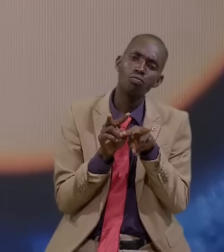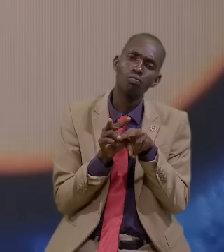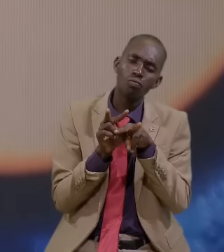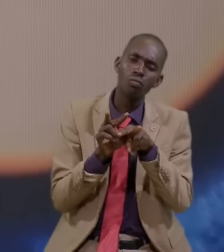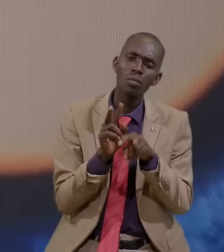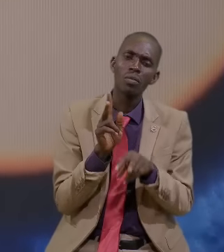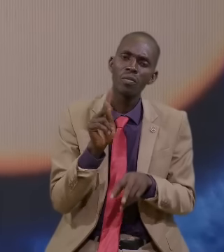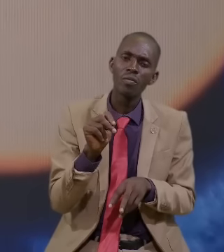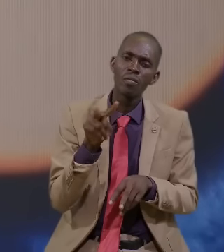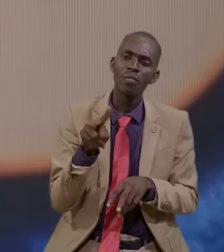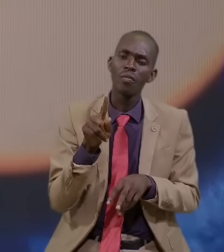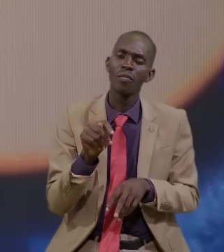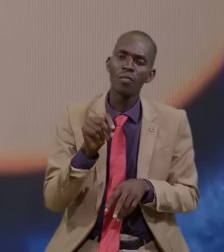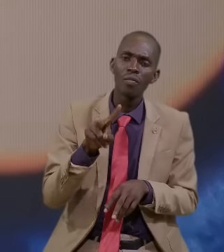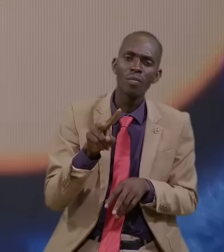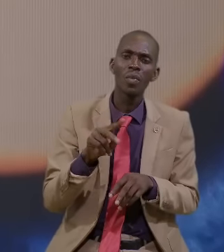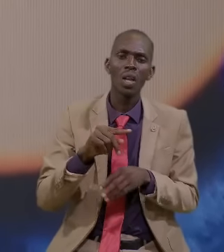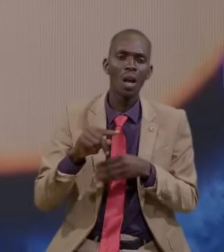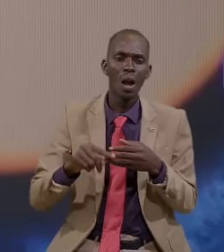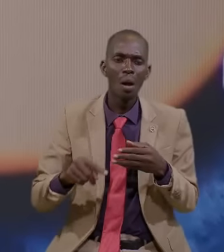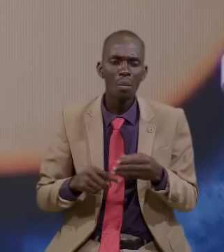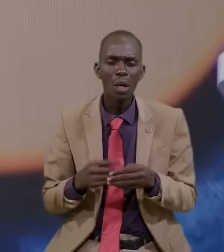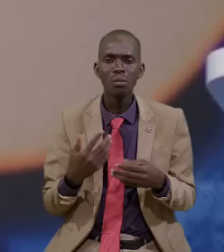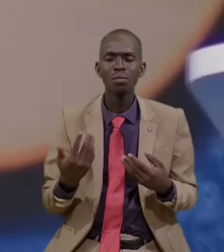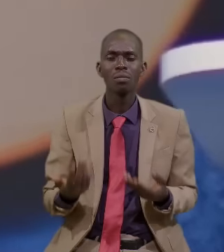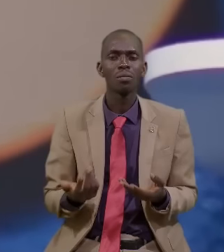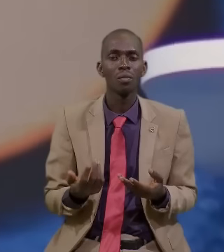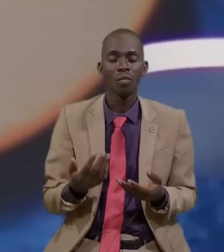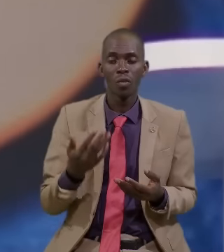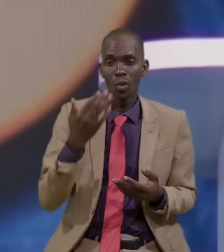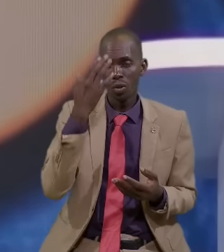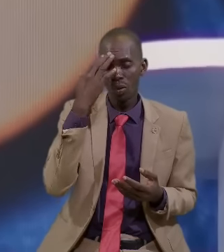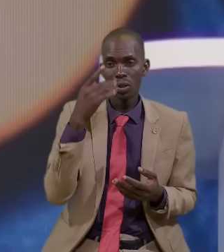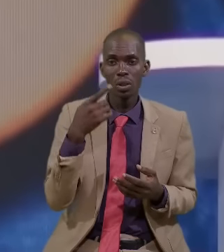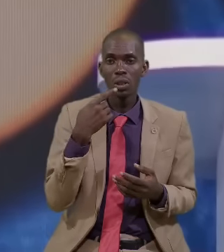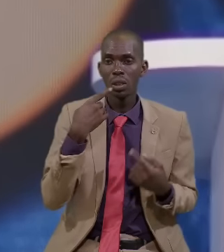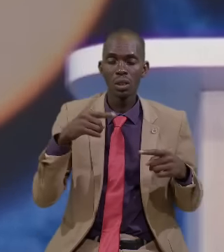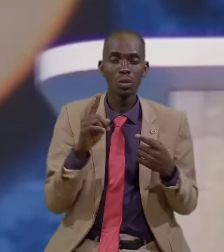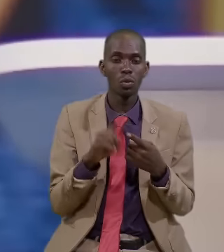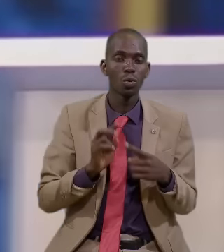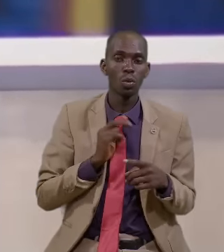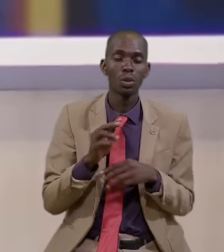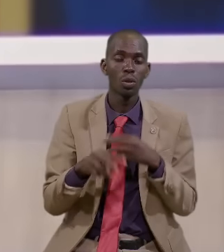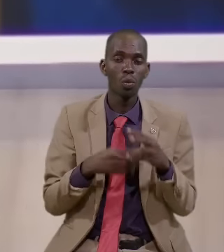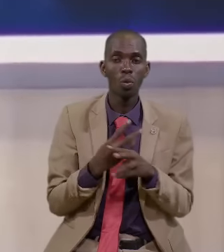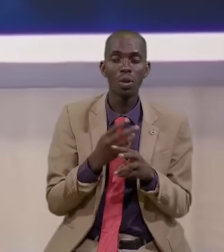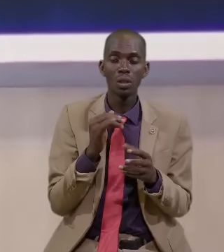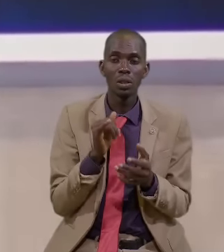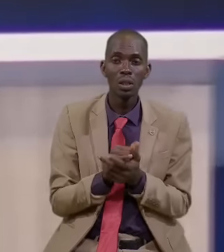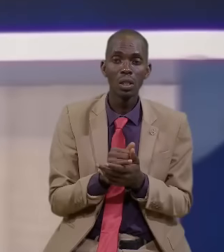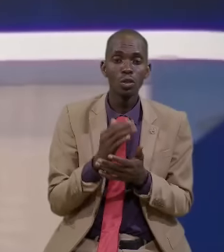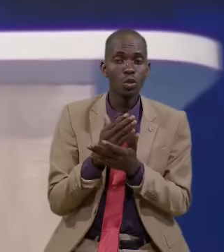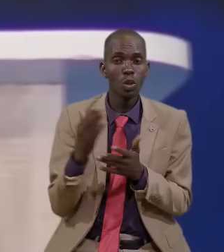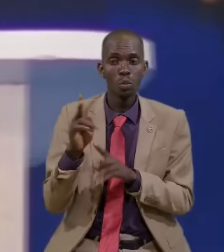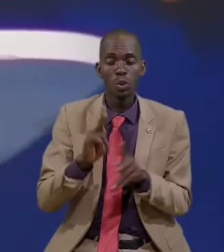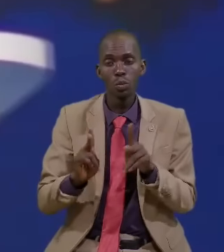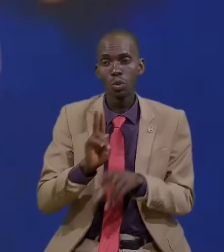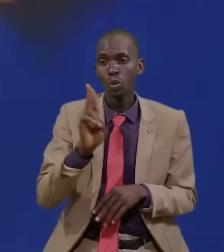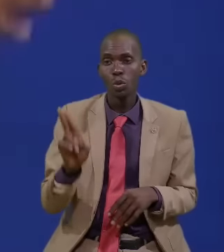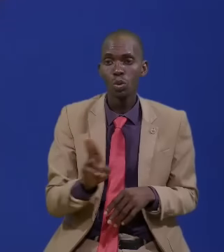television, about on the average, they tell us in the world, some people spend 19 hours